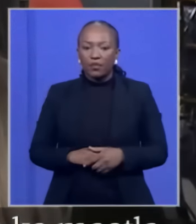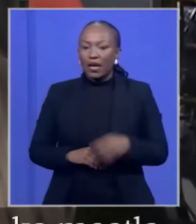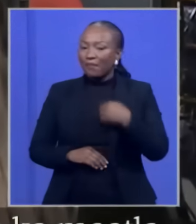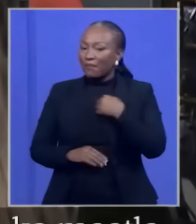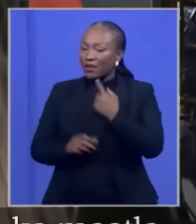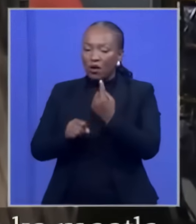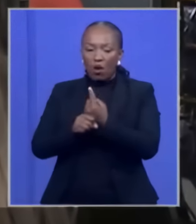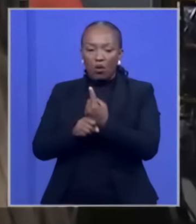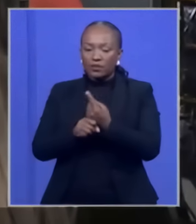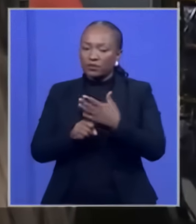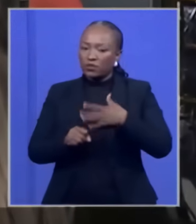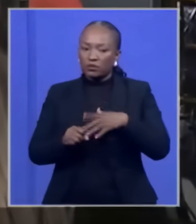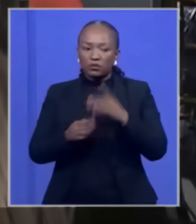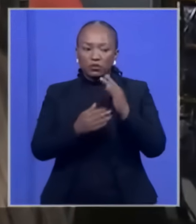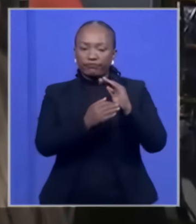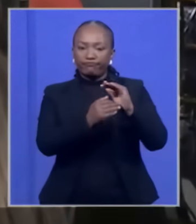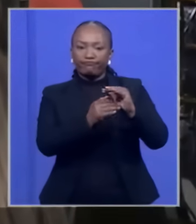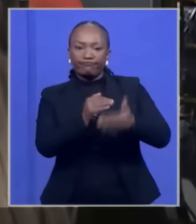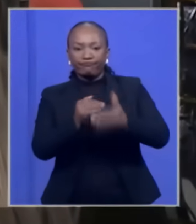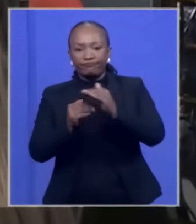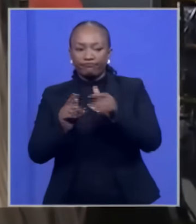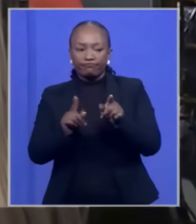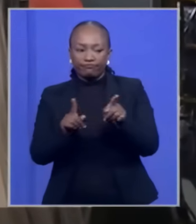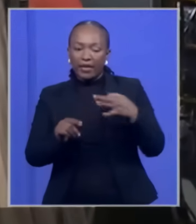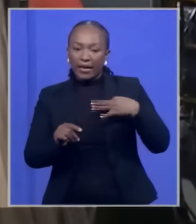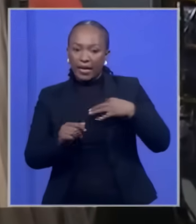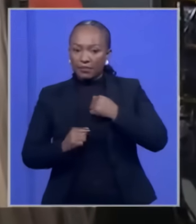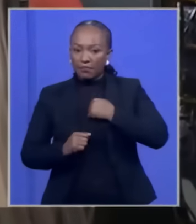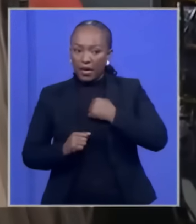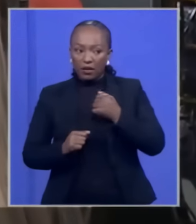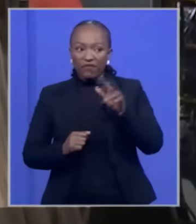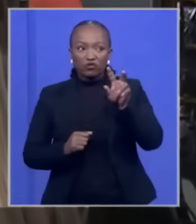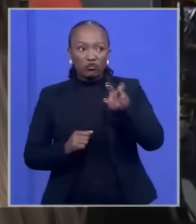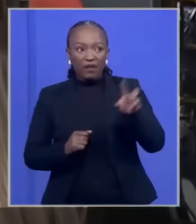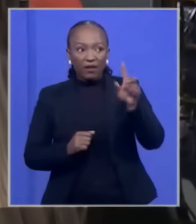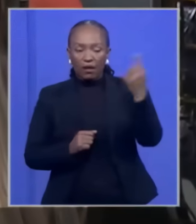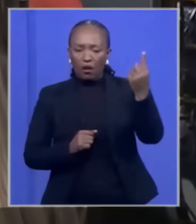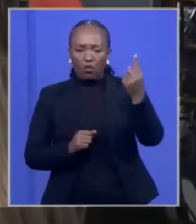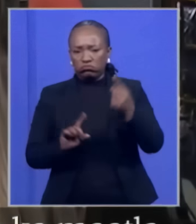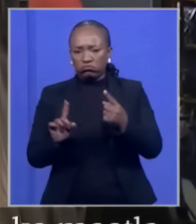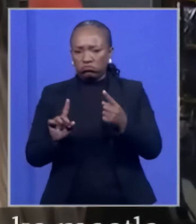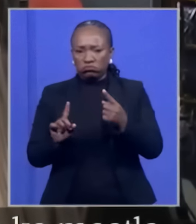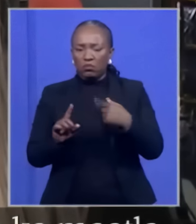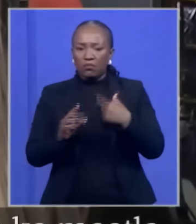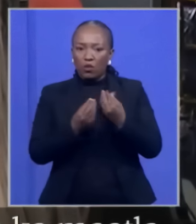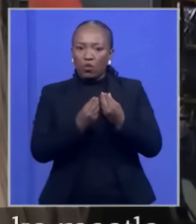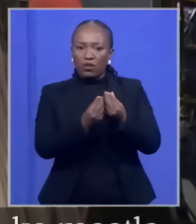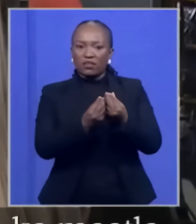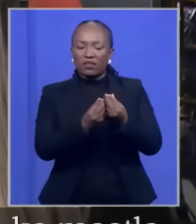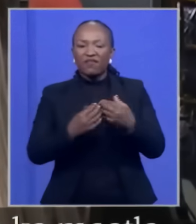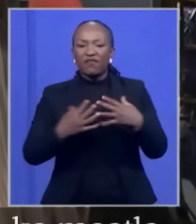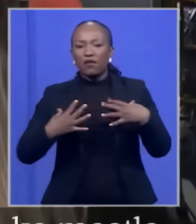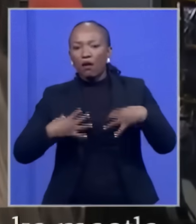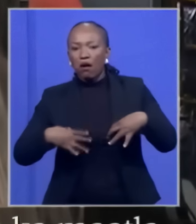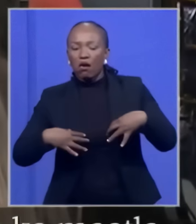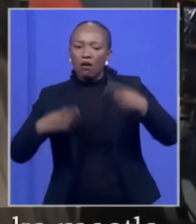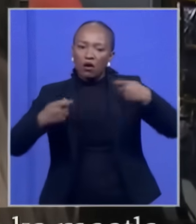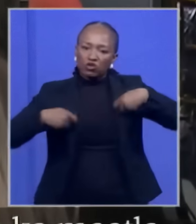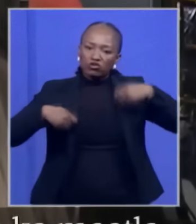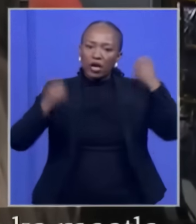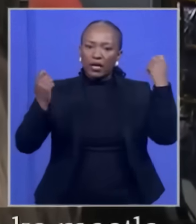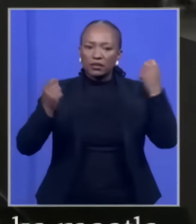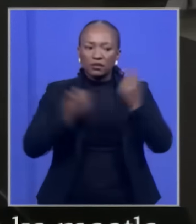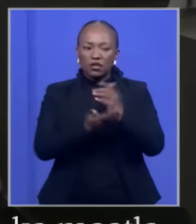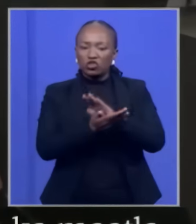allow them to travel without me. I'm very fussy about the changing rooms. They shouldn't share changing rooms